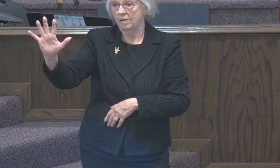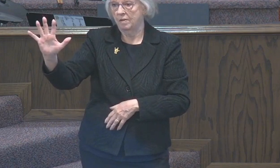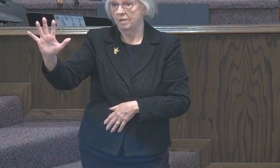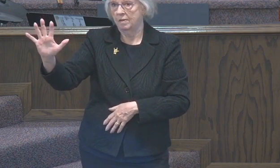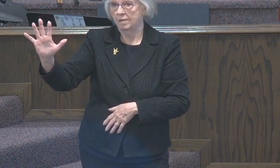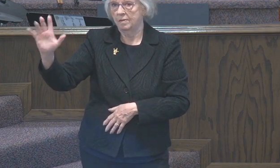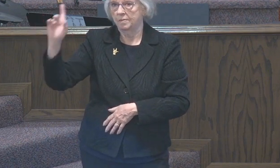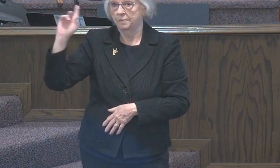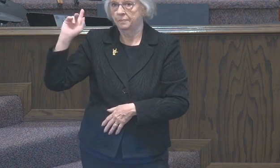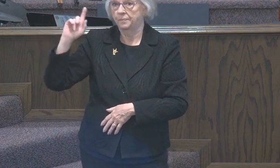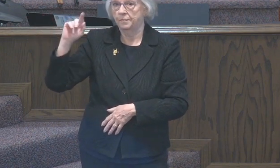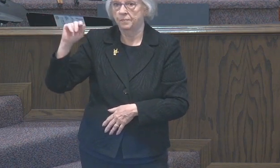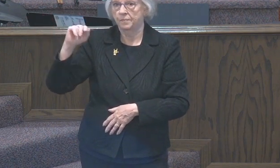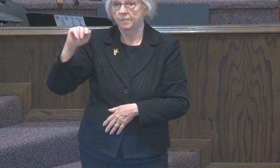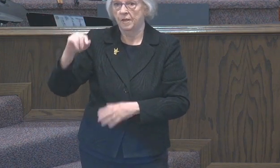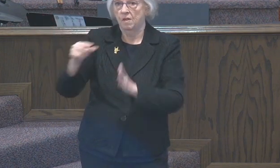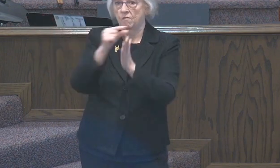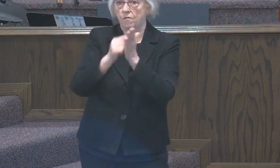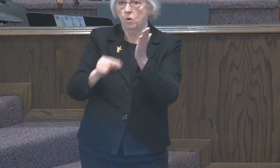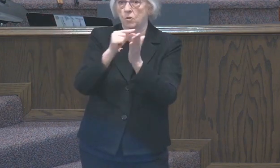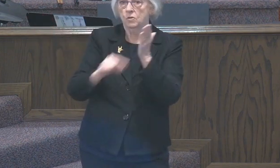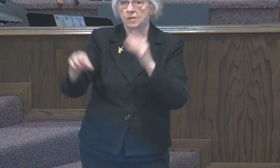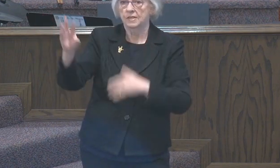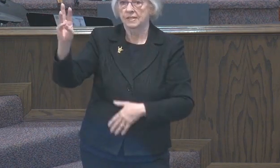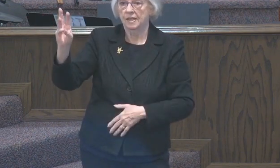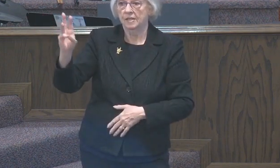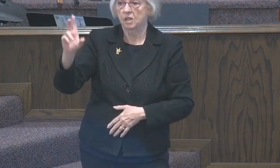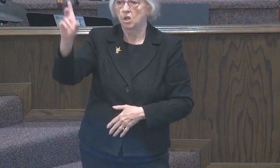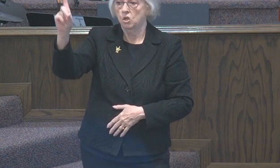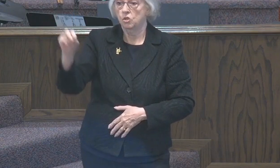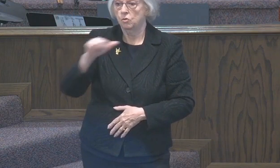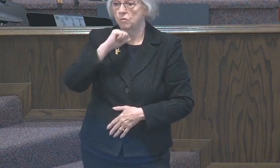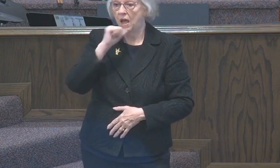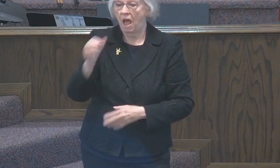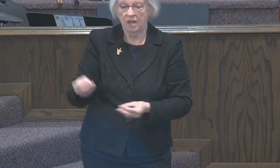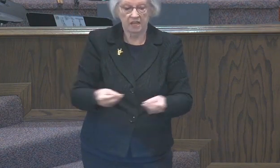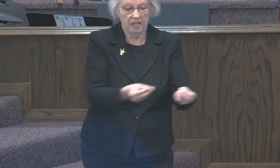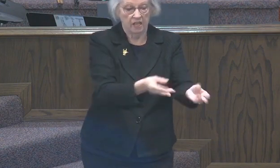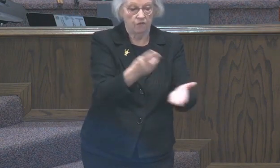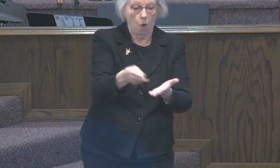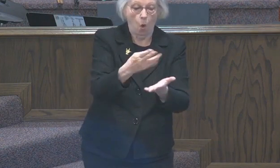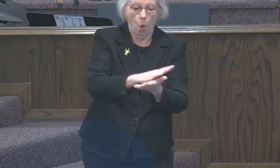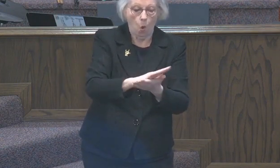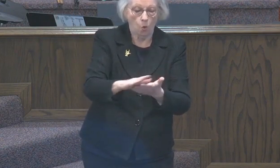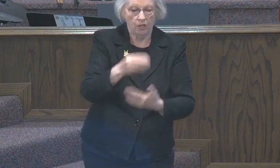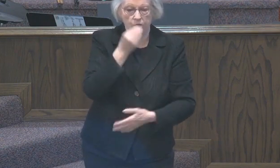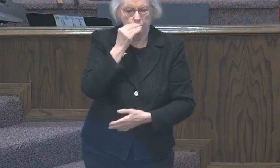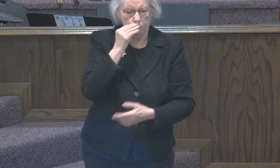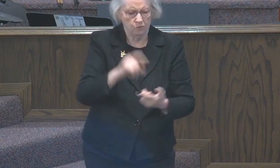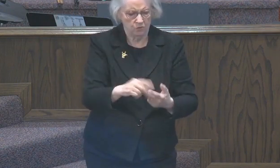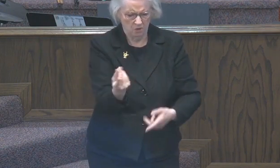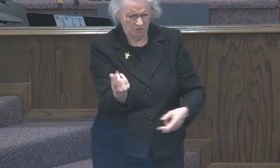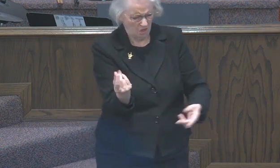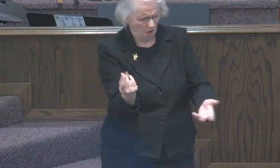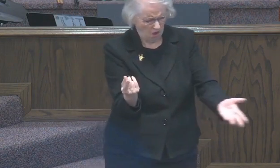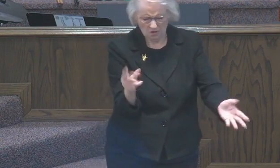there. But you get to verse 6, and it says, do not give what is holy to the dogs. In other words, don't